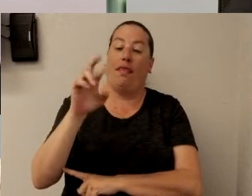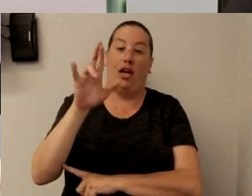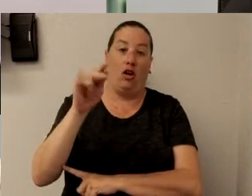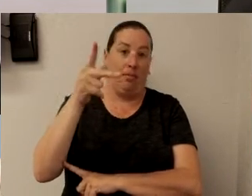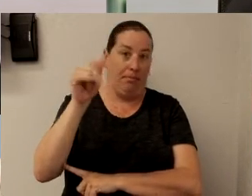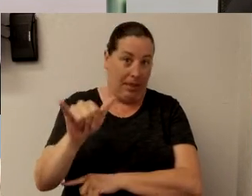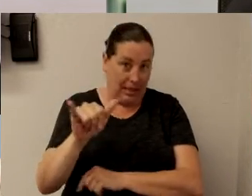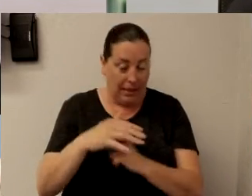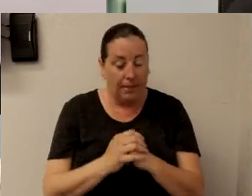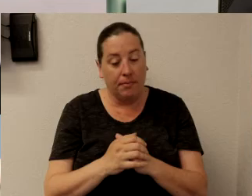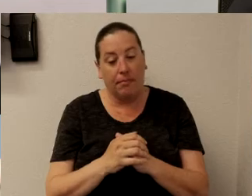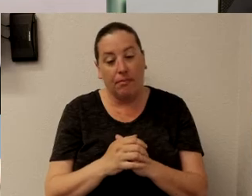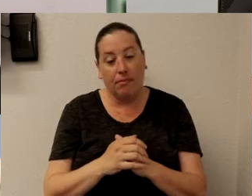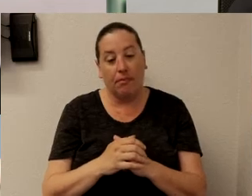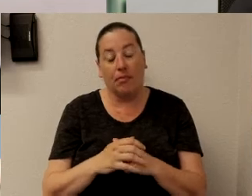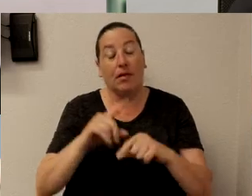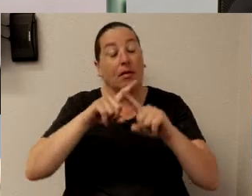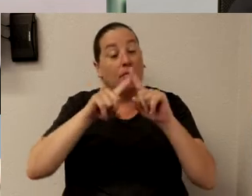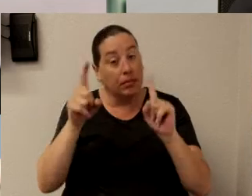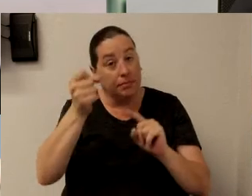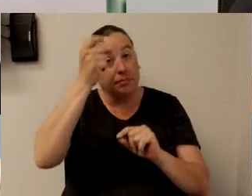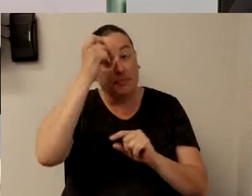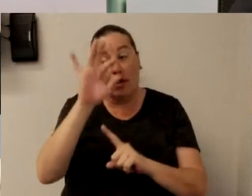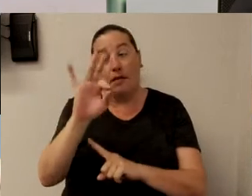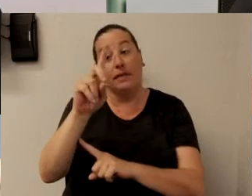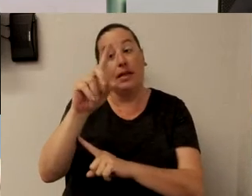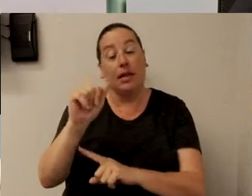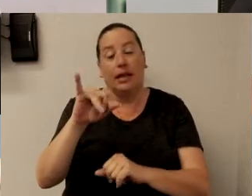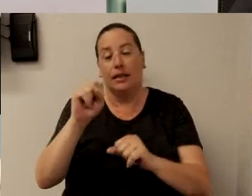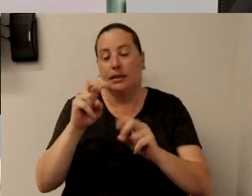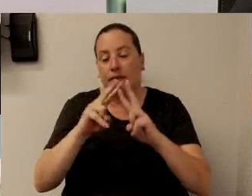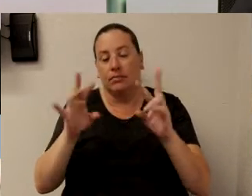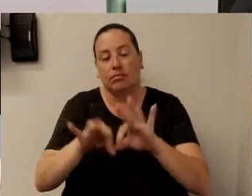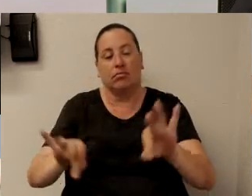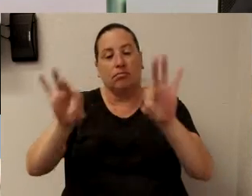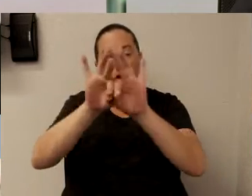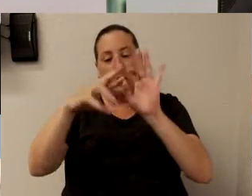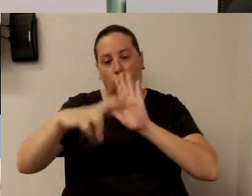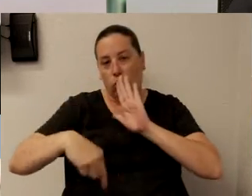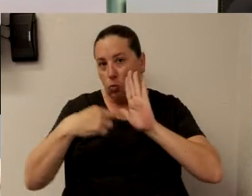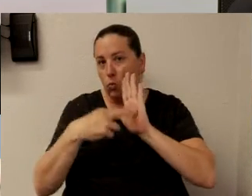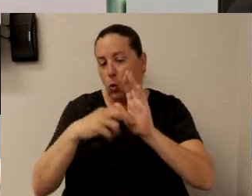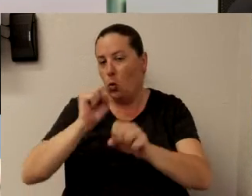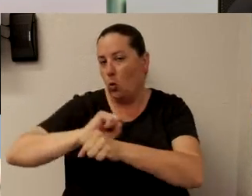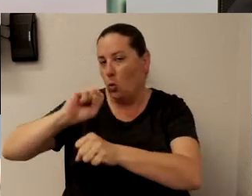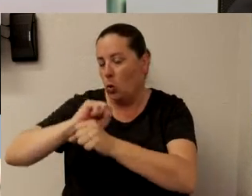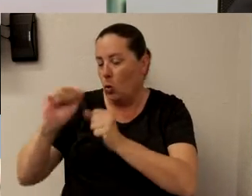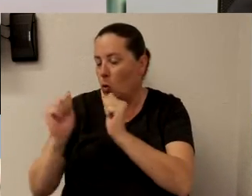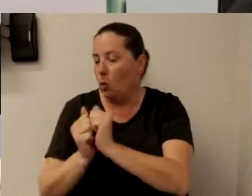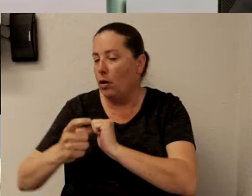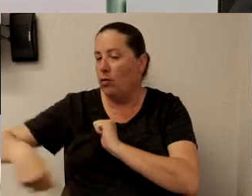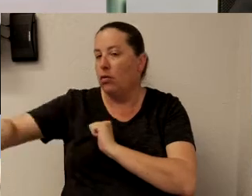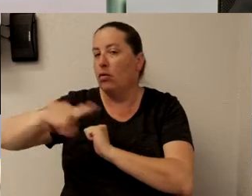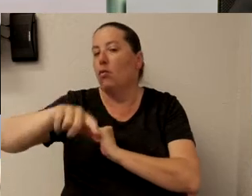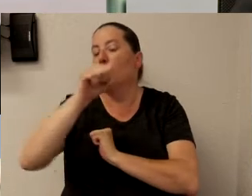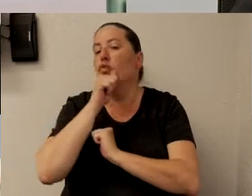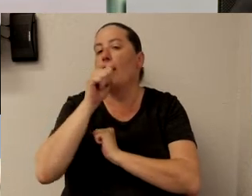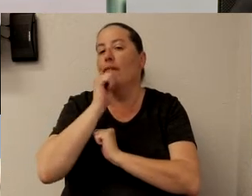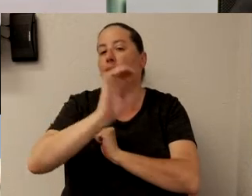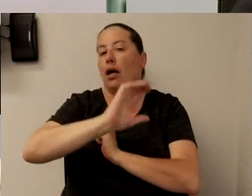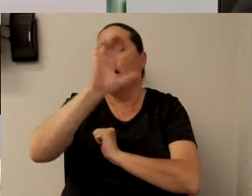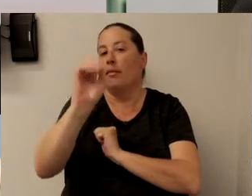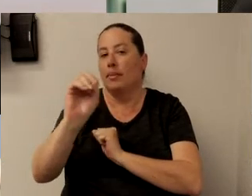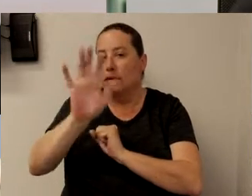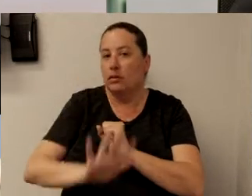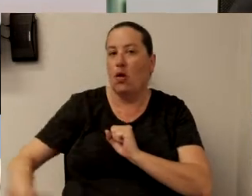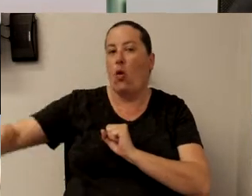However, the FDA is playing a very prominent role working with private companies across